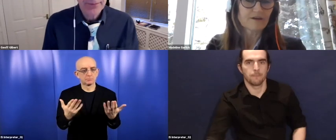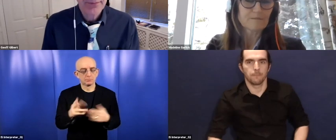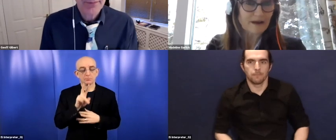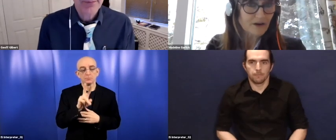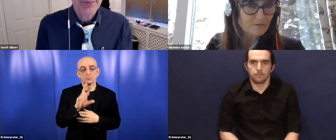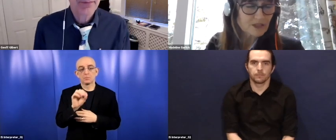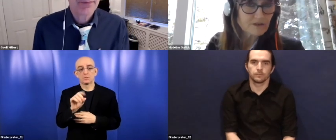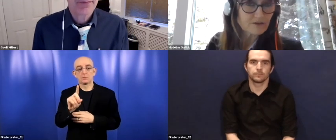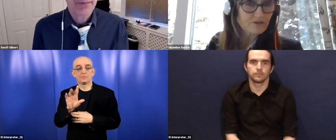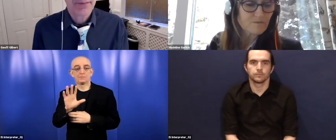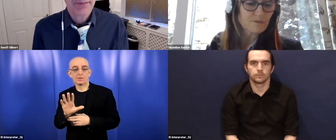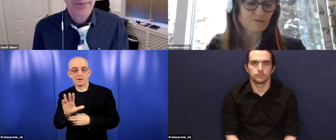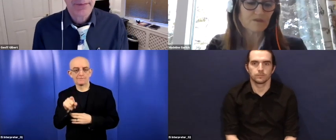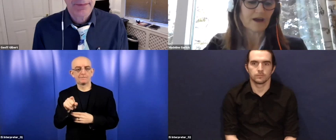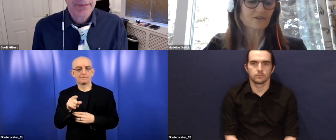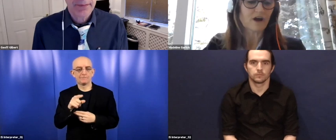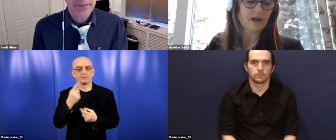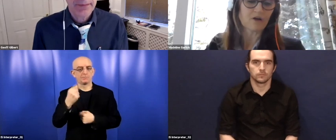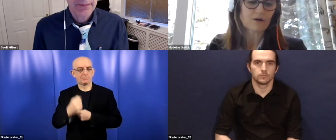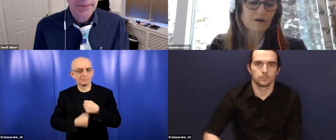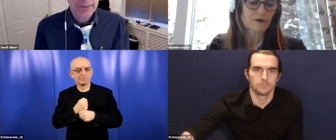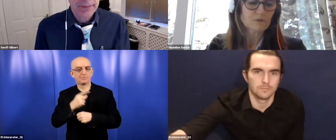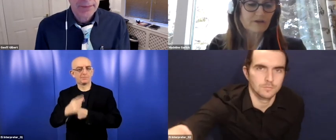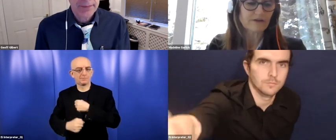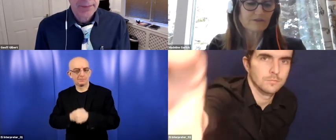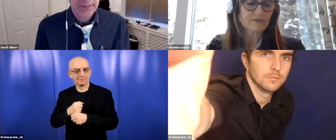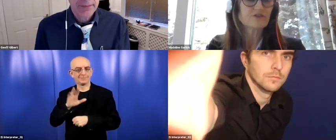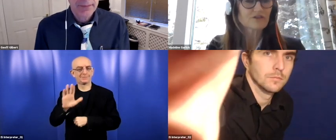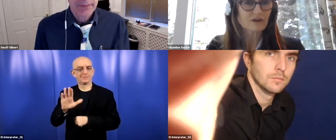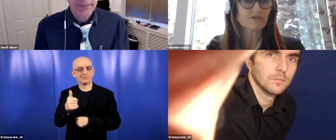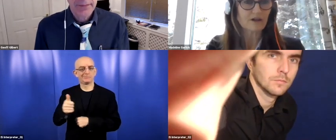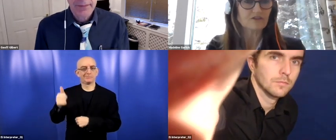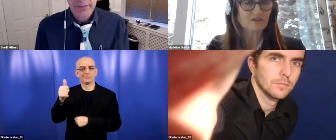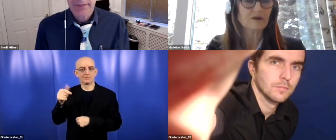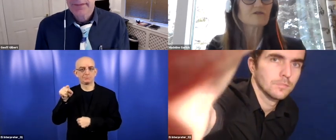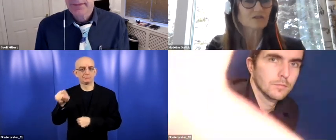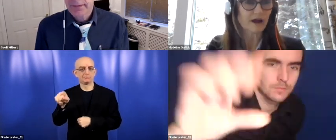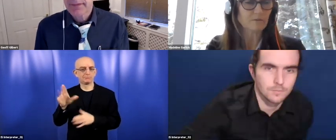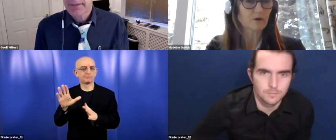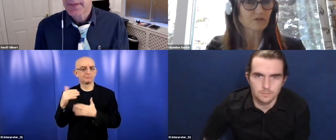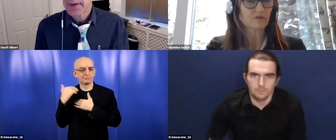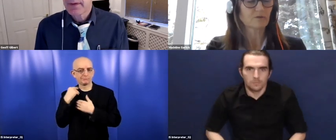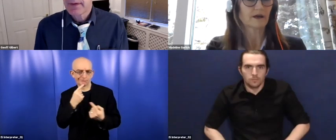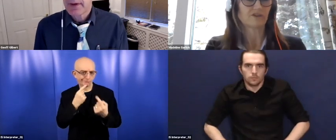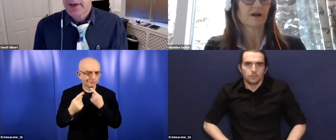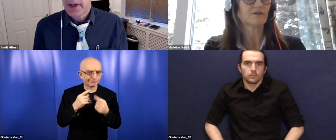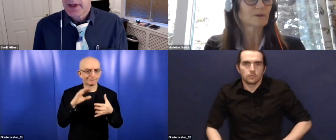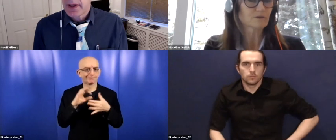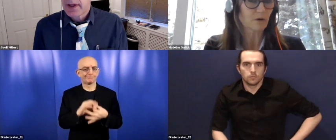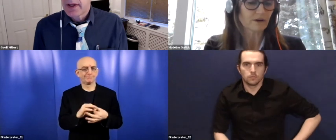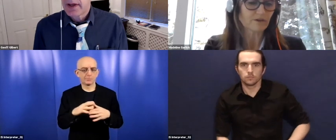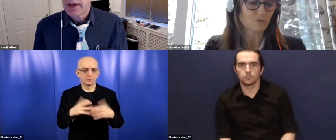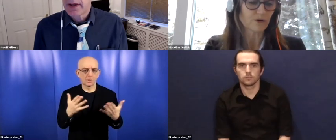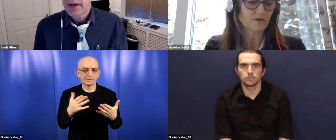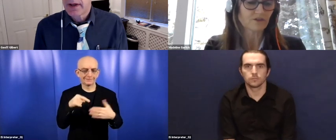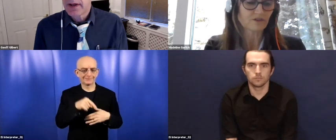And the background materials from that dialogue provide interesting insights to some of the starting points that UNHCR has built